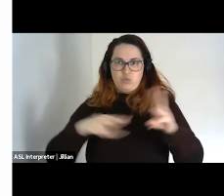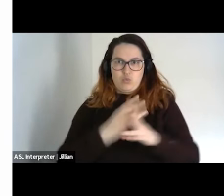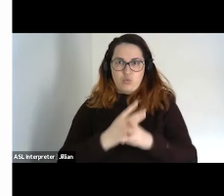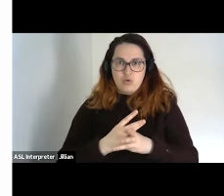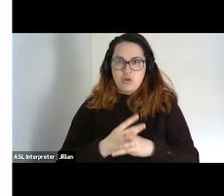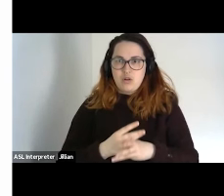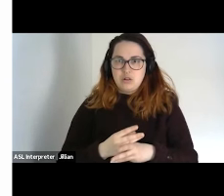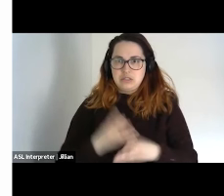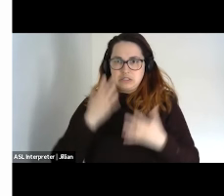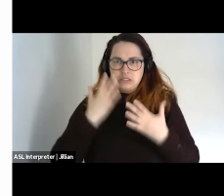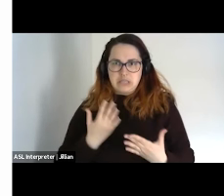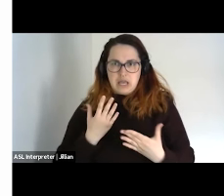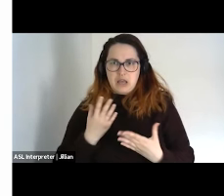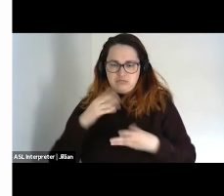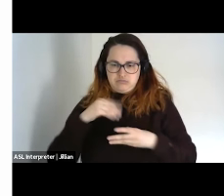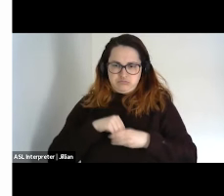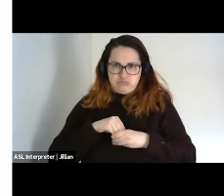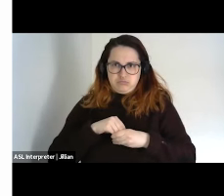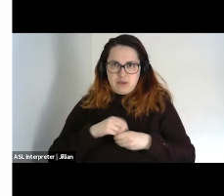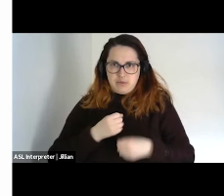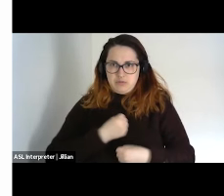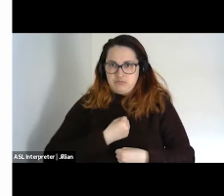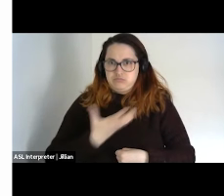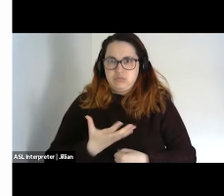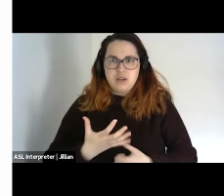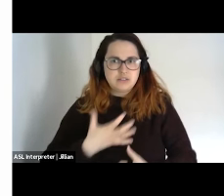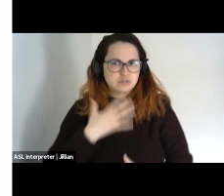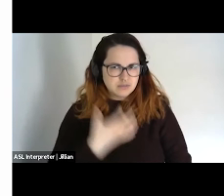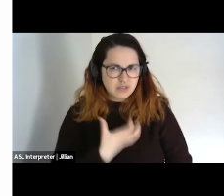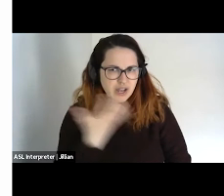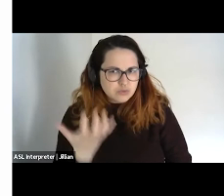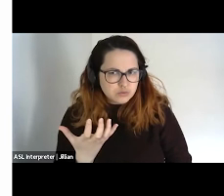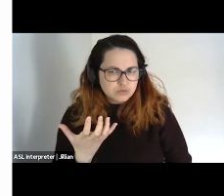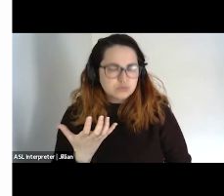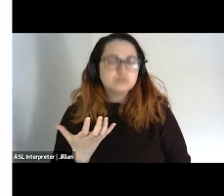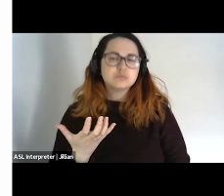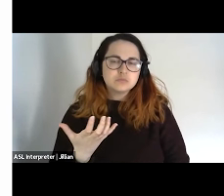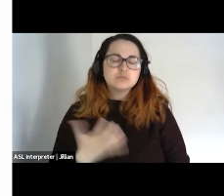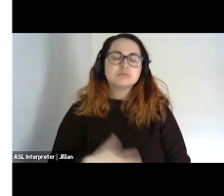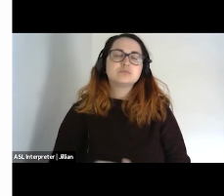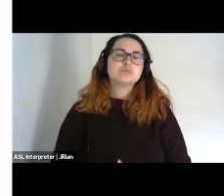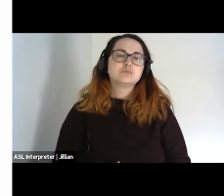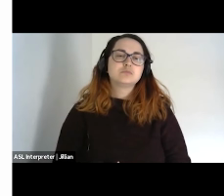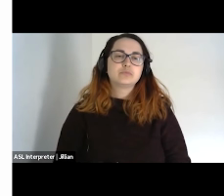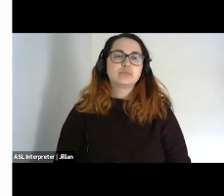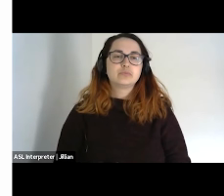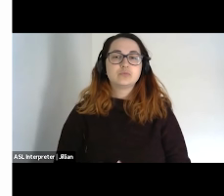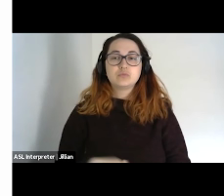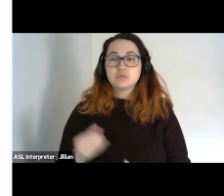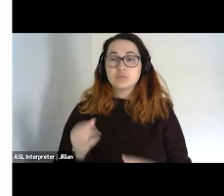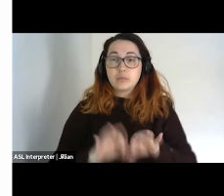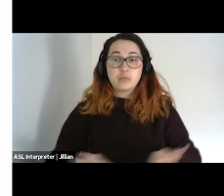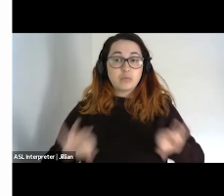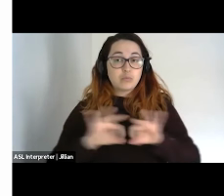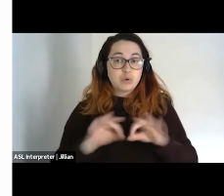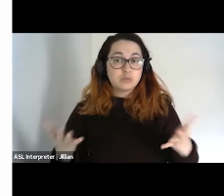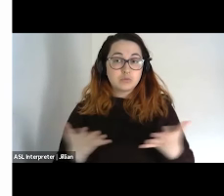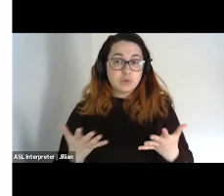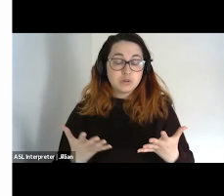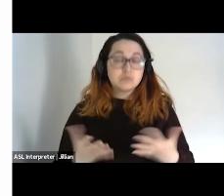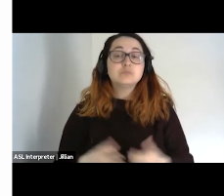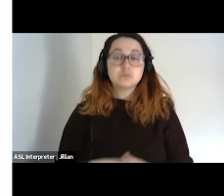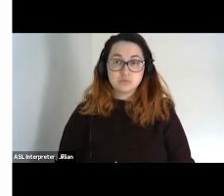be expressed as anger towards ourselves or other people. So, some important parts here I'd like to draw out, or some important discussion